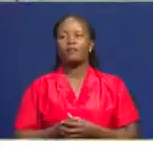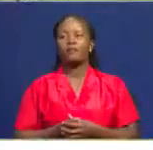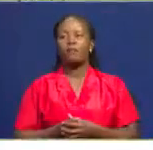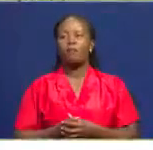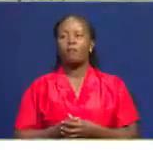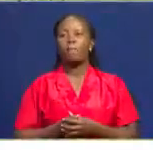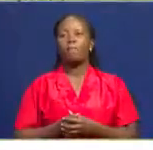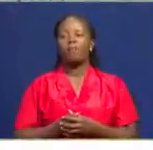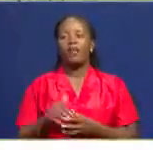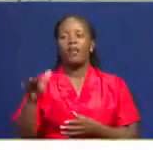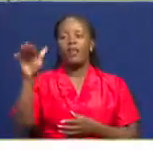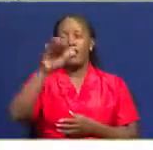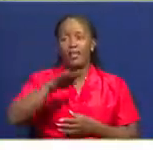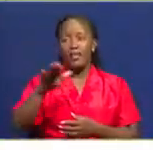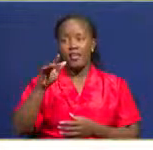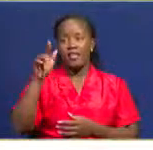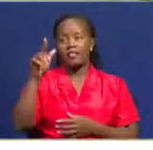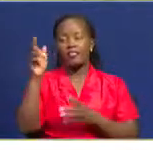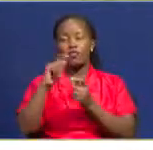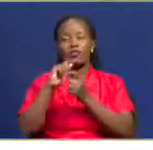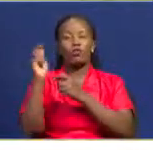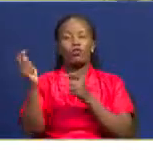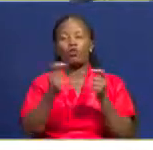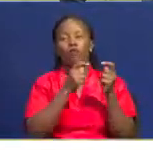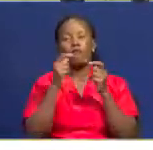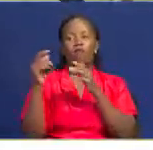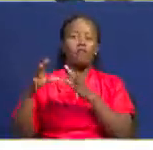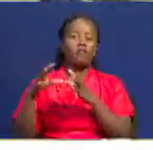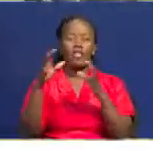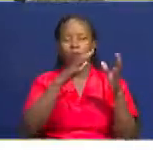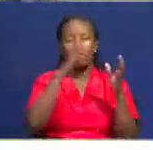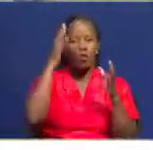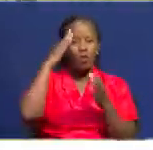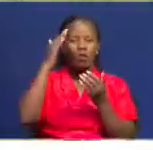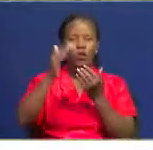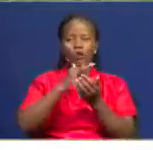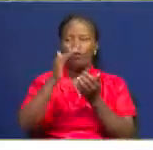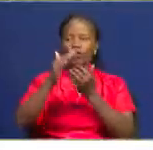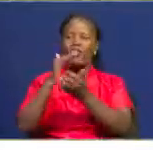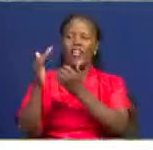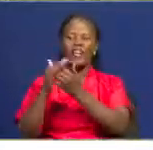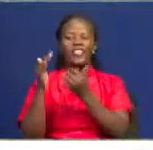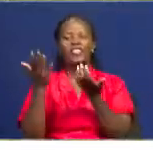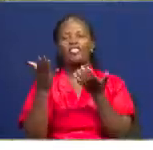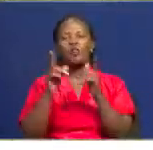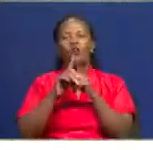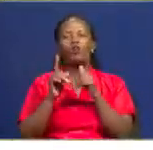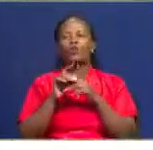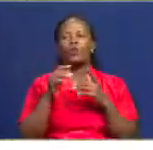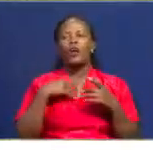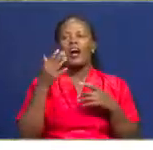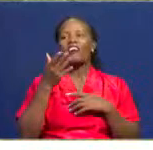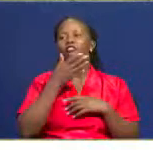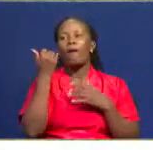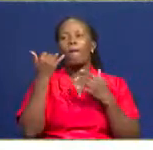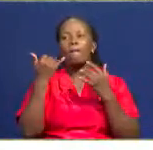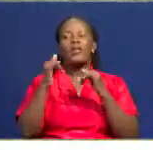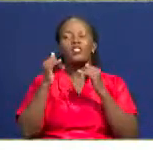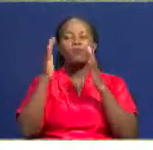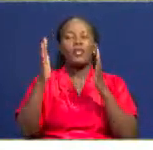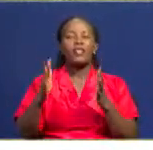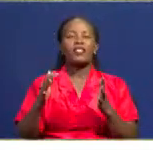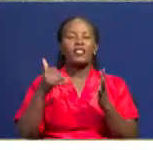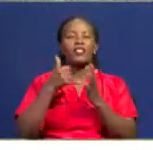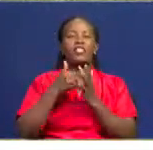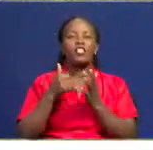Ndumberi Golf Club is known for nurturing the top amateur golfers in the country and has produced the best players, including Michael Karanga, who is ranked